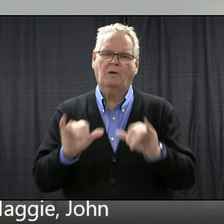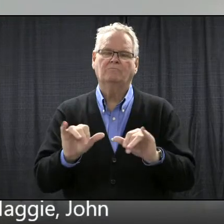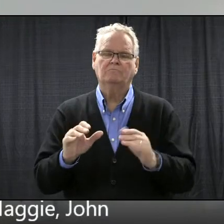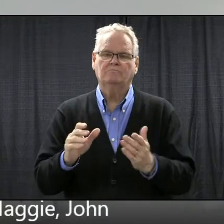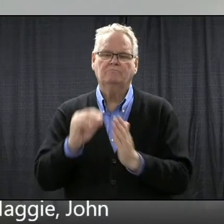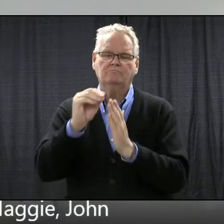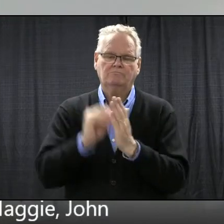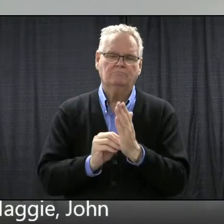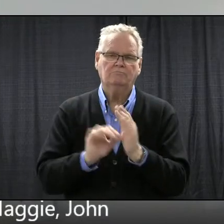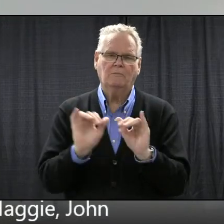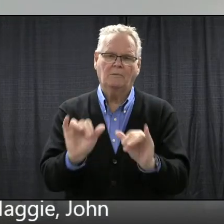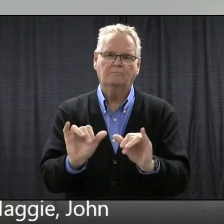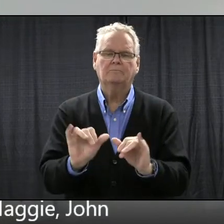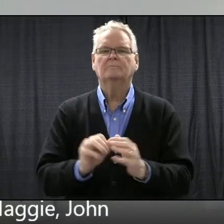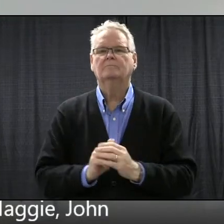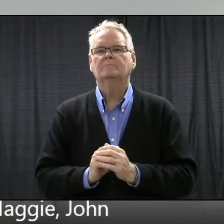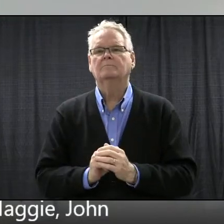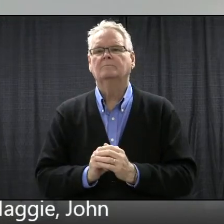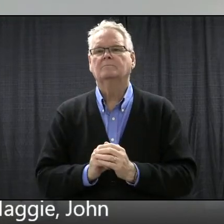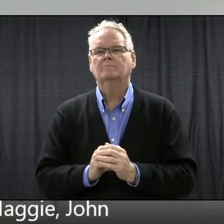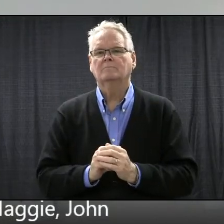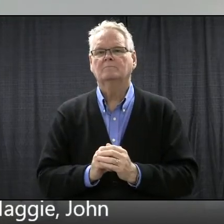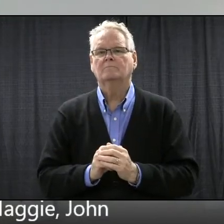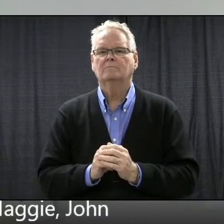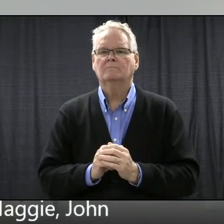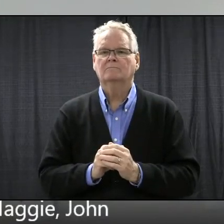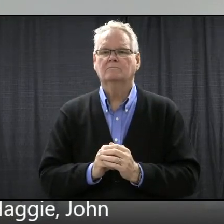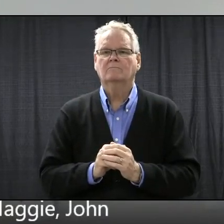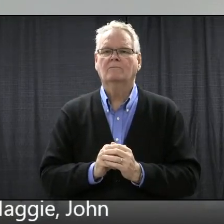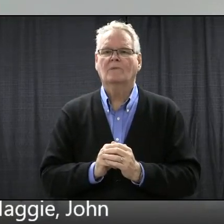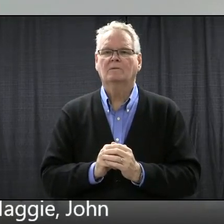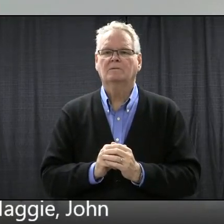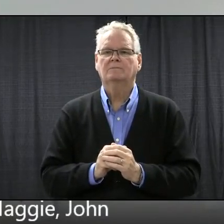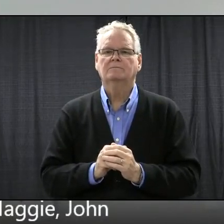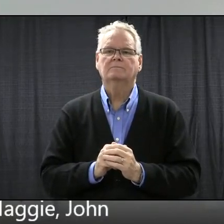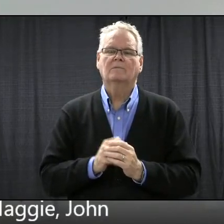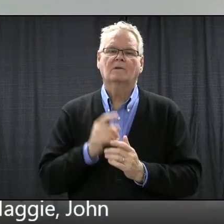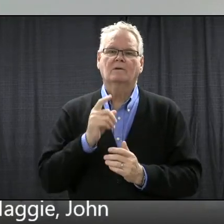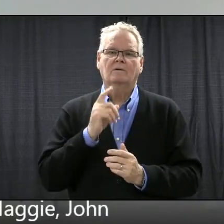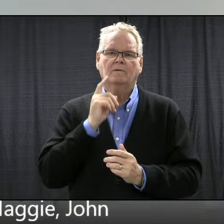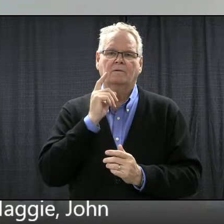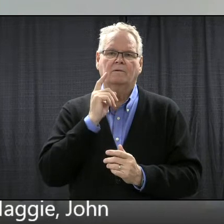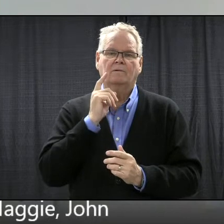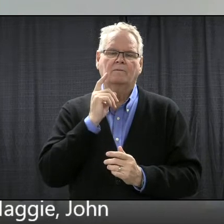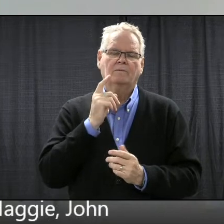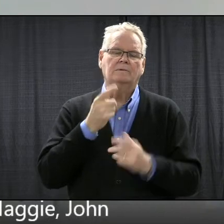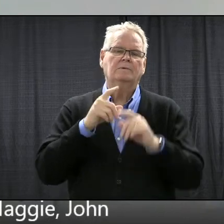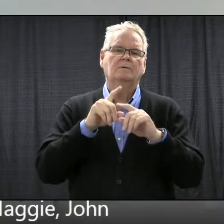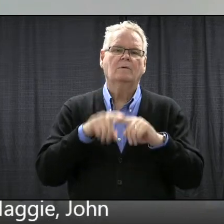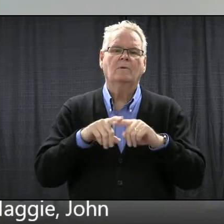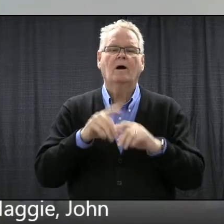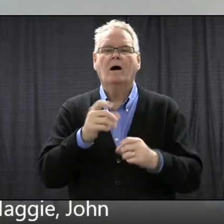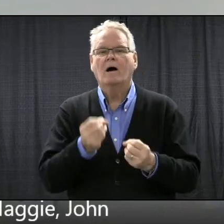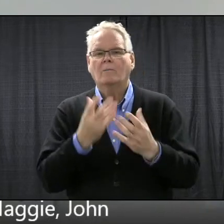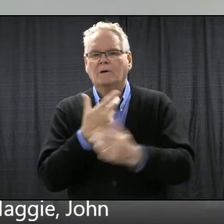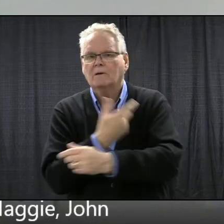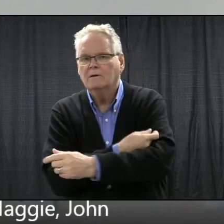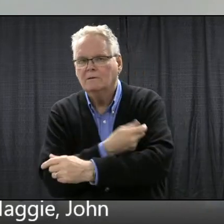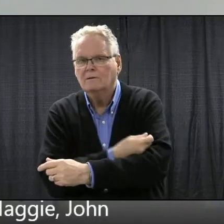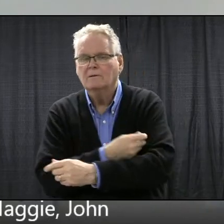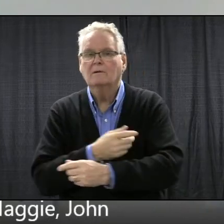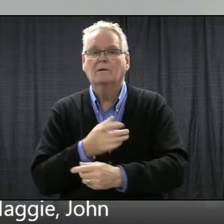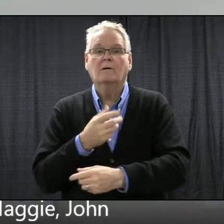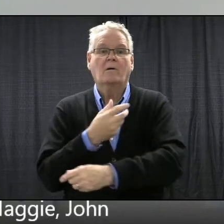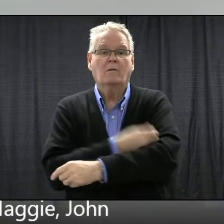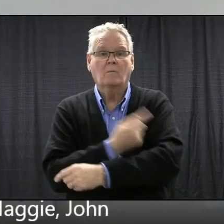your isolation requirements. A comment about international travellers. In the absence of any other